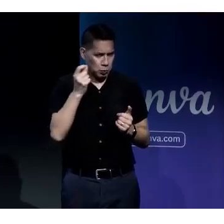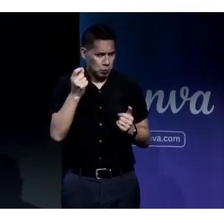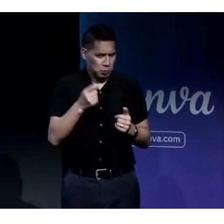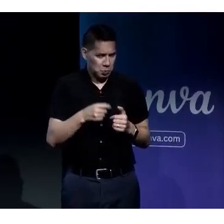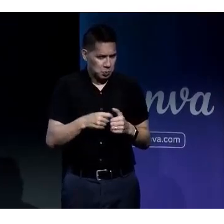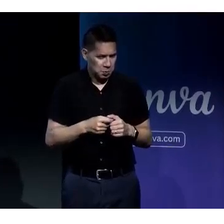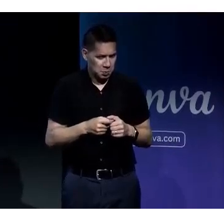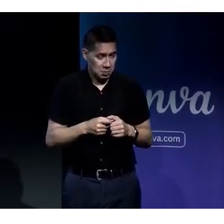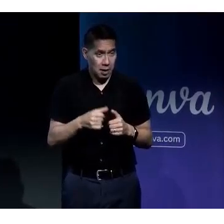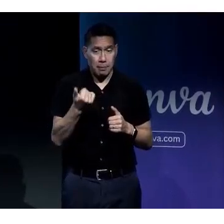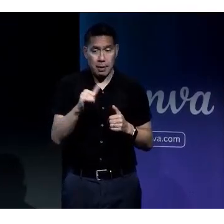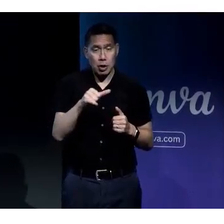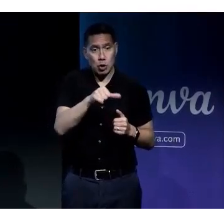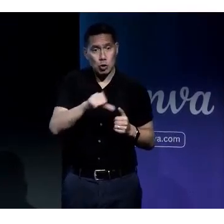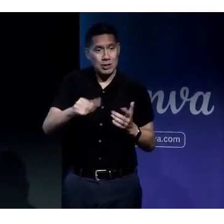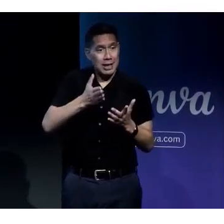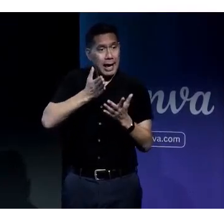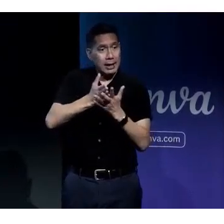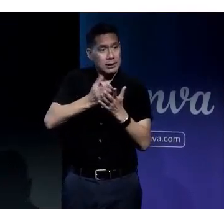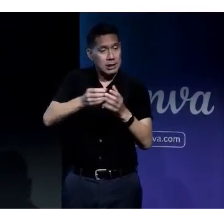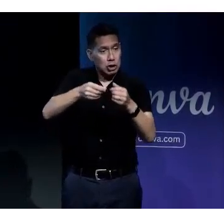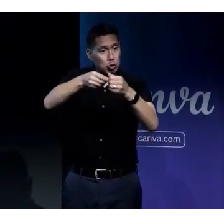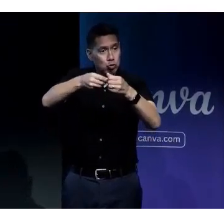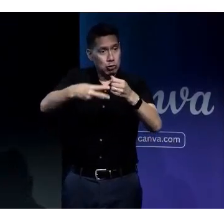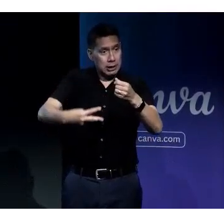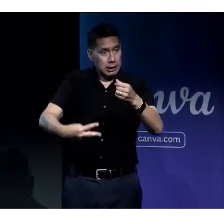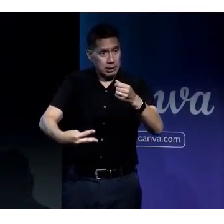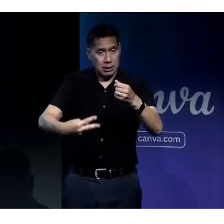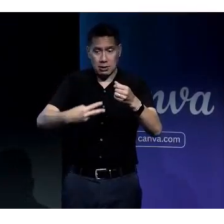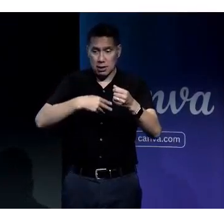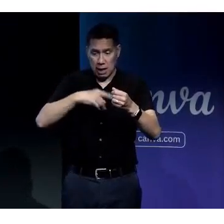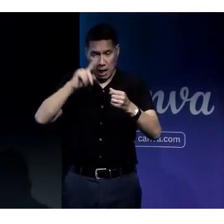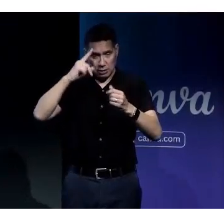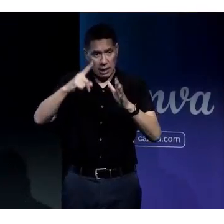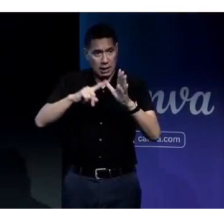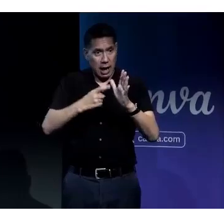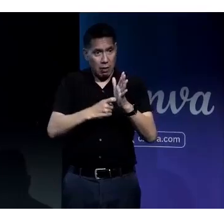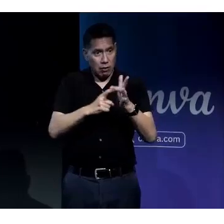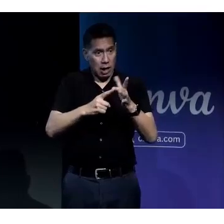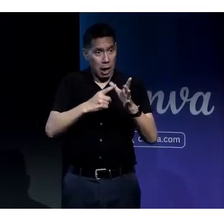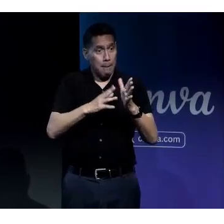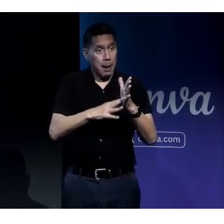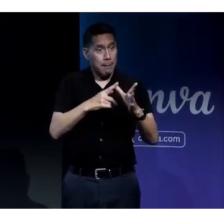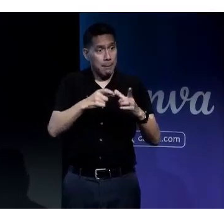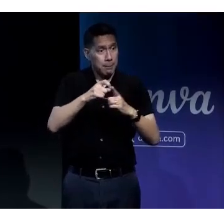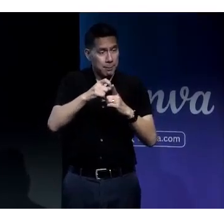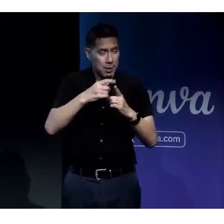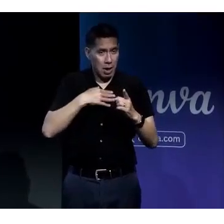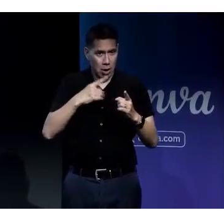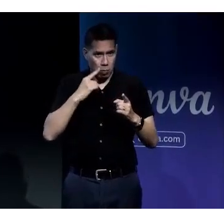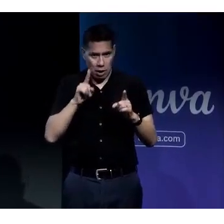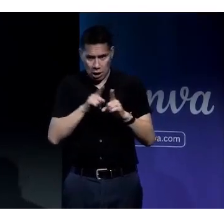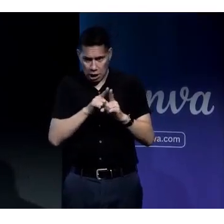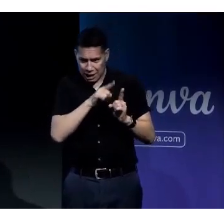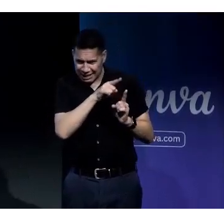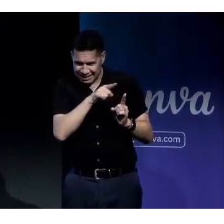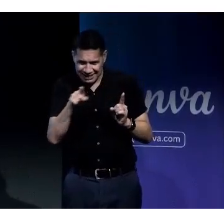We might use the accessibility tree and our understanding of ARIA mapping to debug when screen reader announcements aren't the ones you